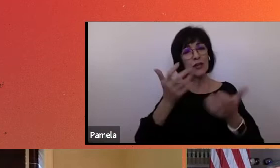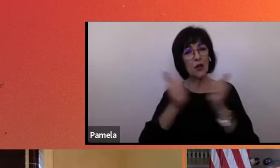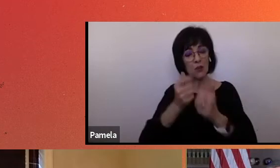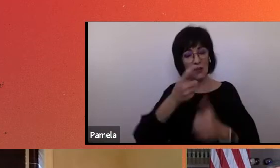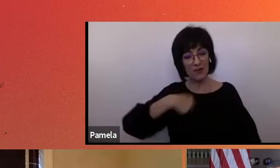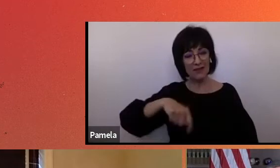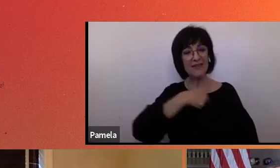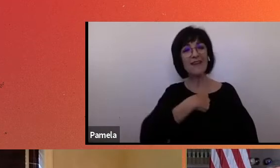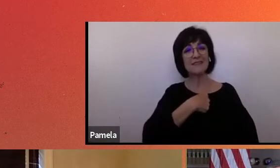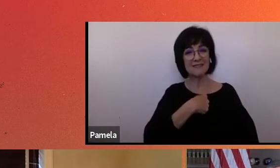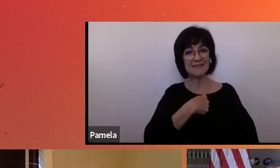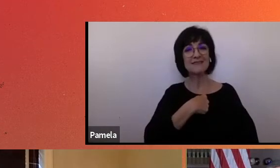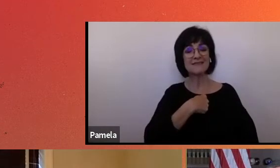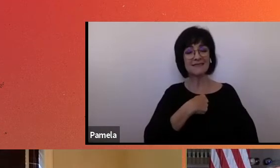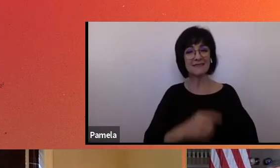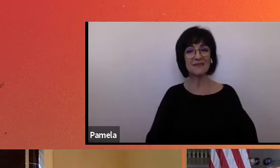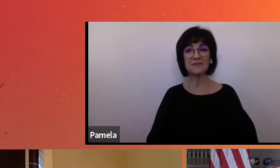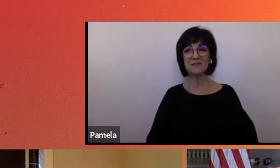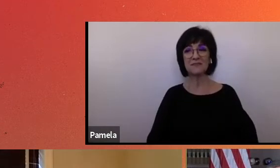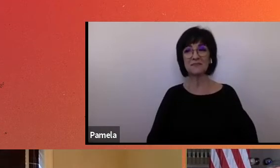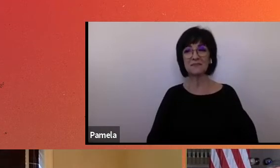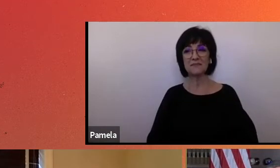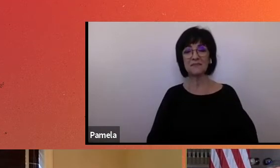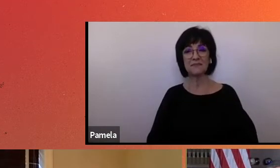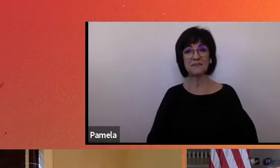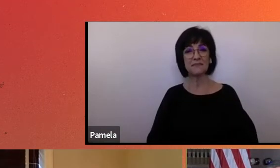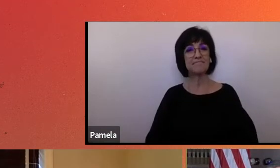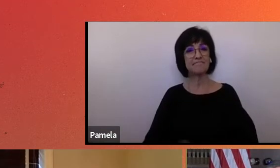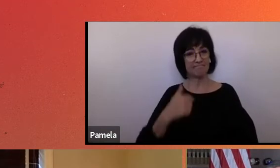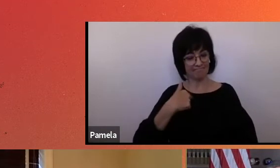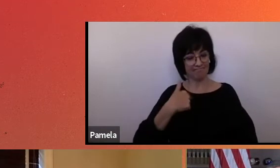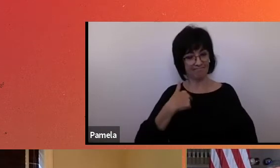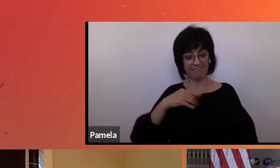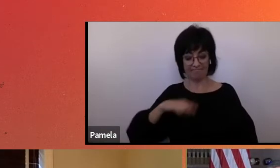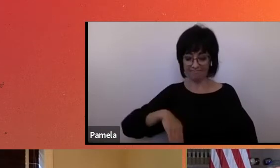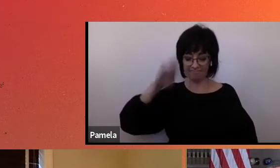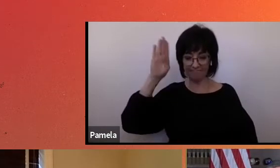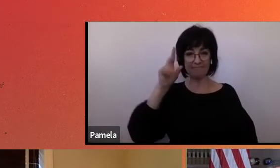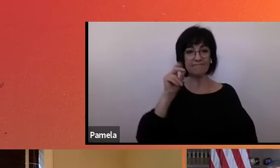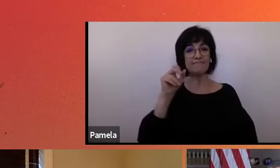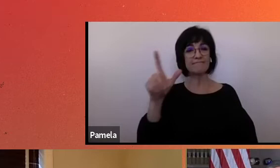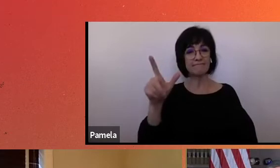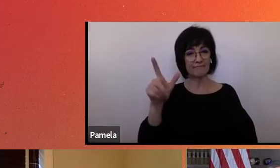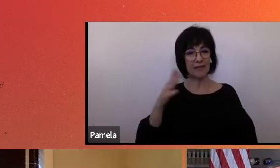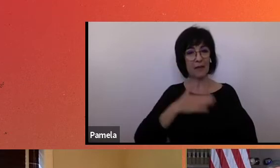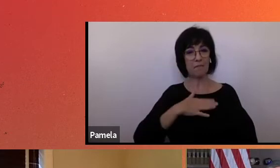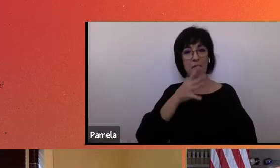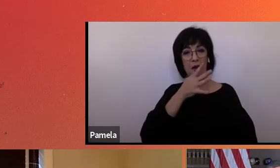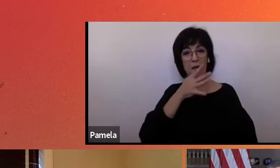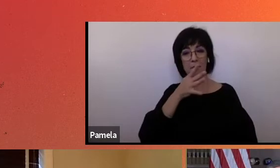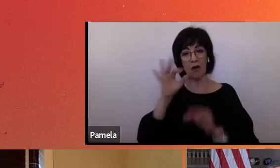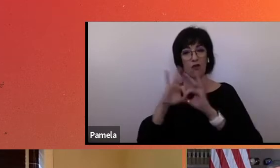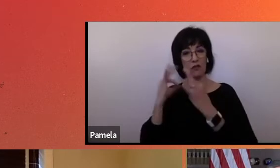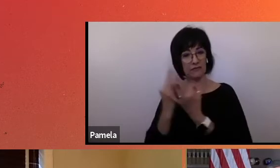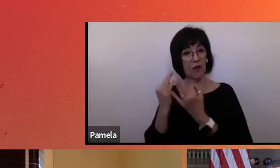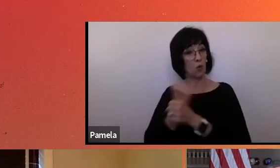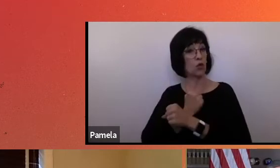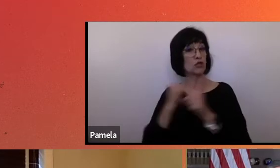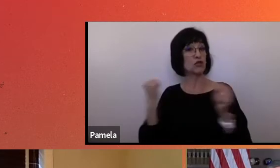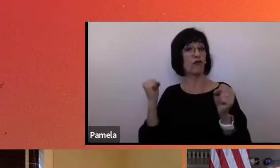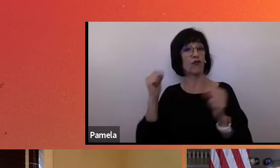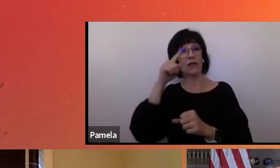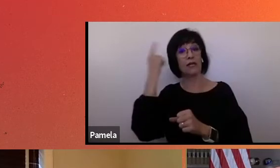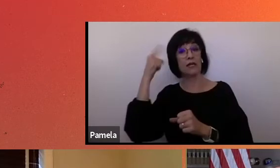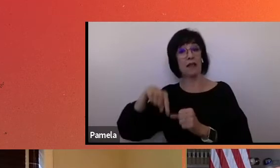native Delawarean. I actually am on both sides of the fence. My mother's family were free Blacks in the state of Delaware, and